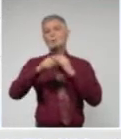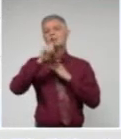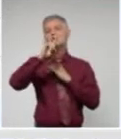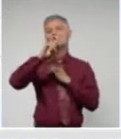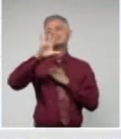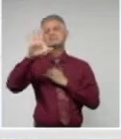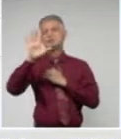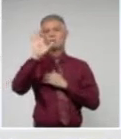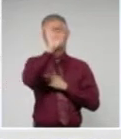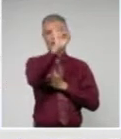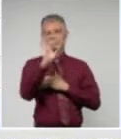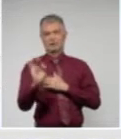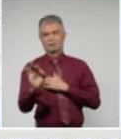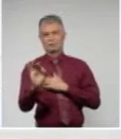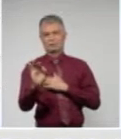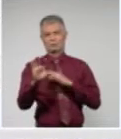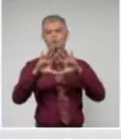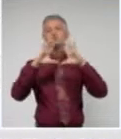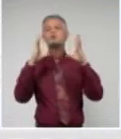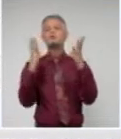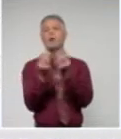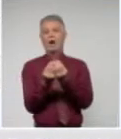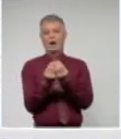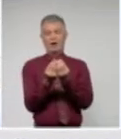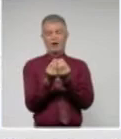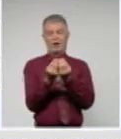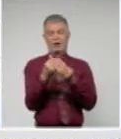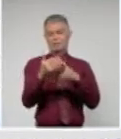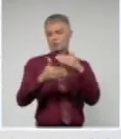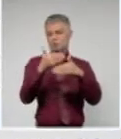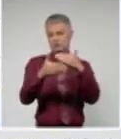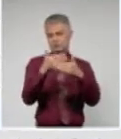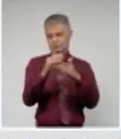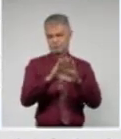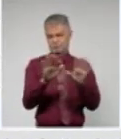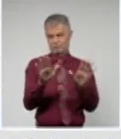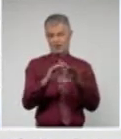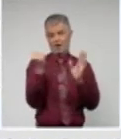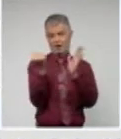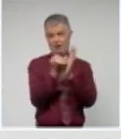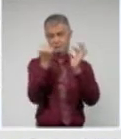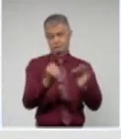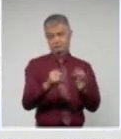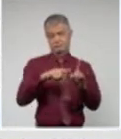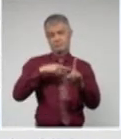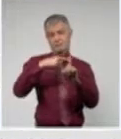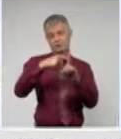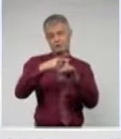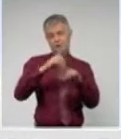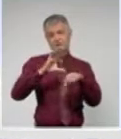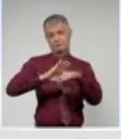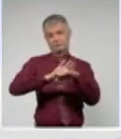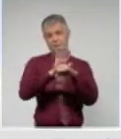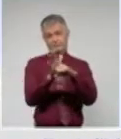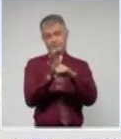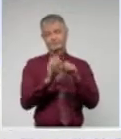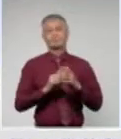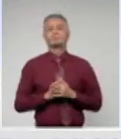5,091, or 0.95% of people, have tested positive for the virus.